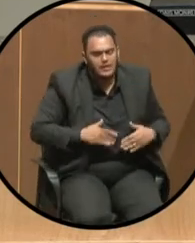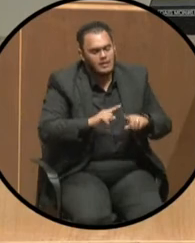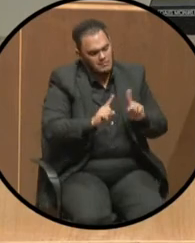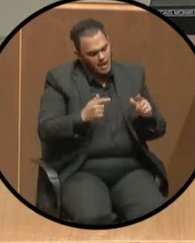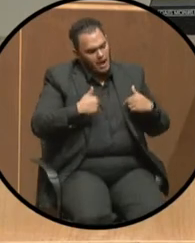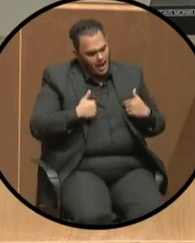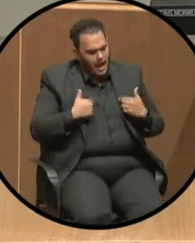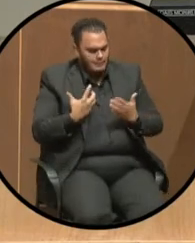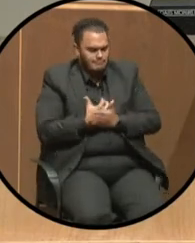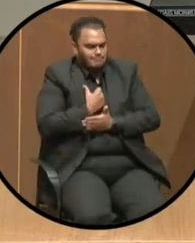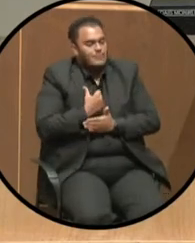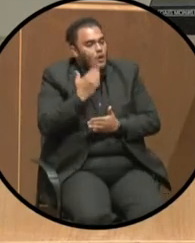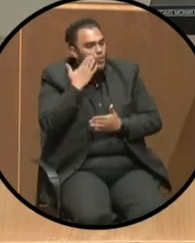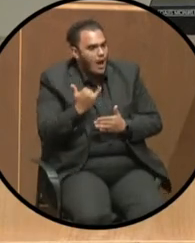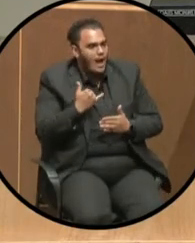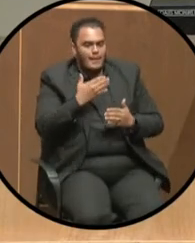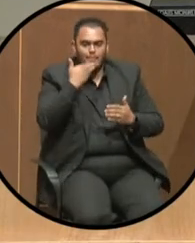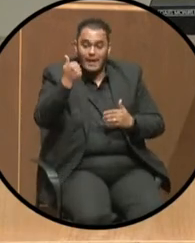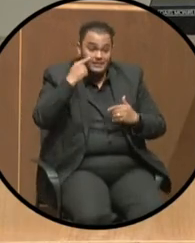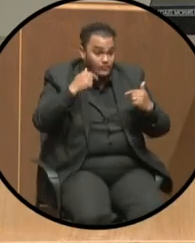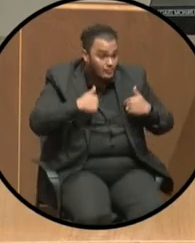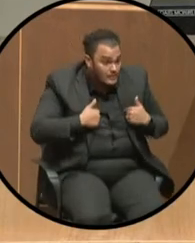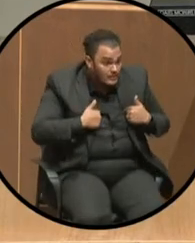best for me, my family, and my community.